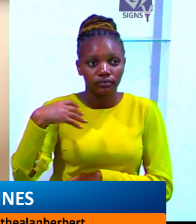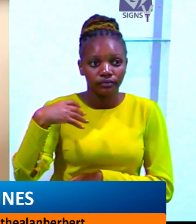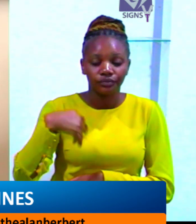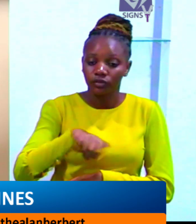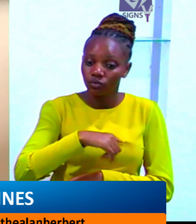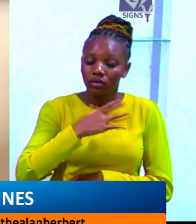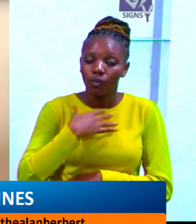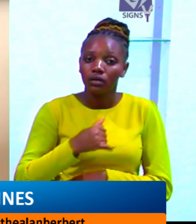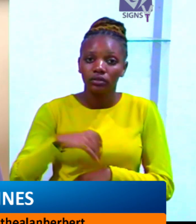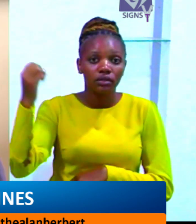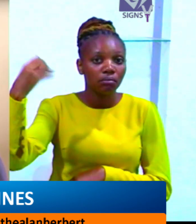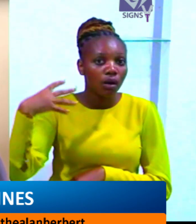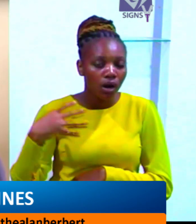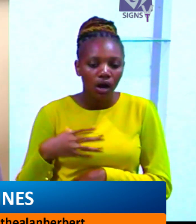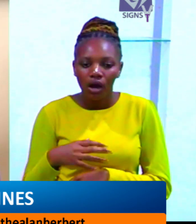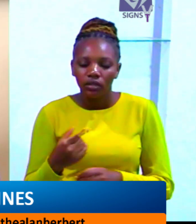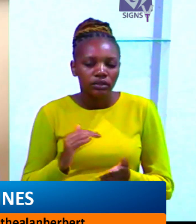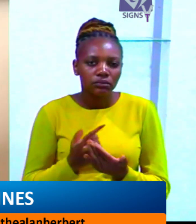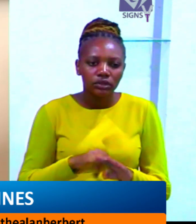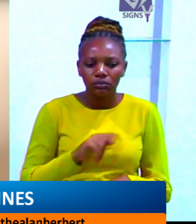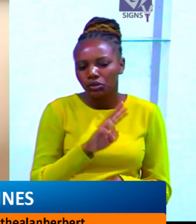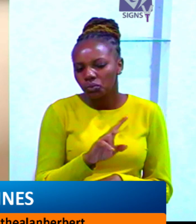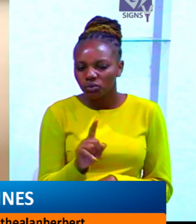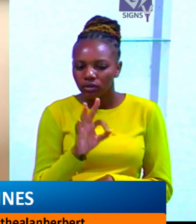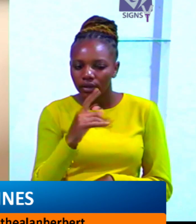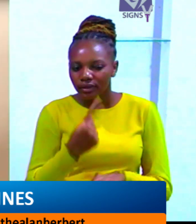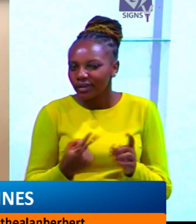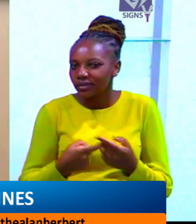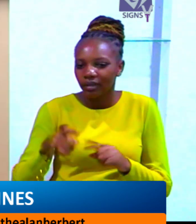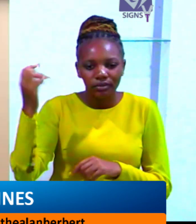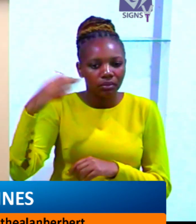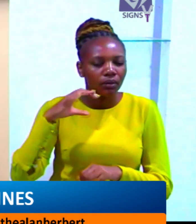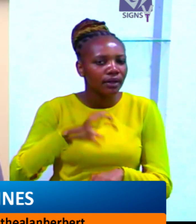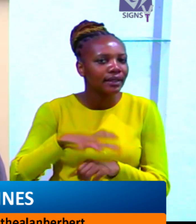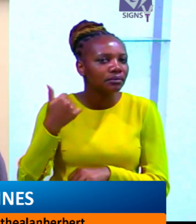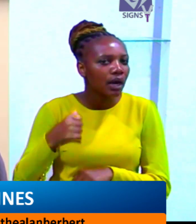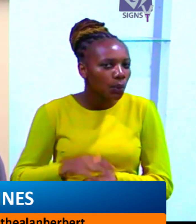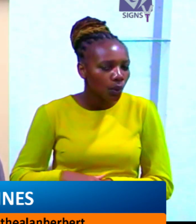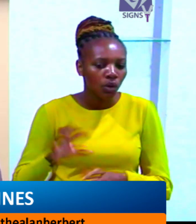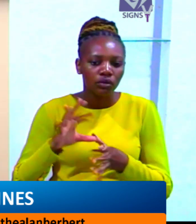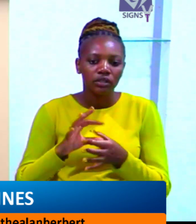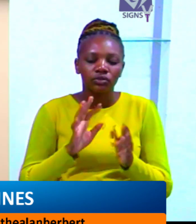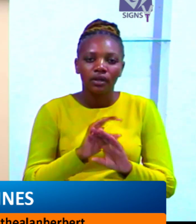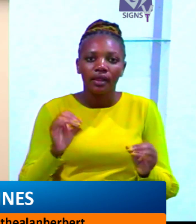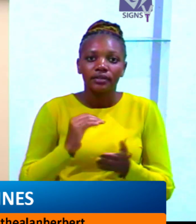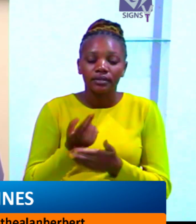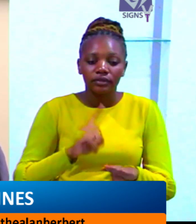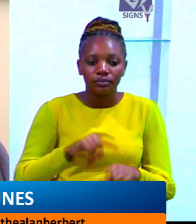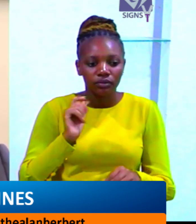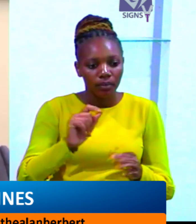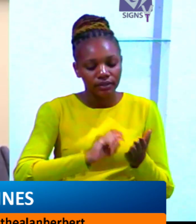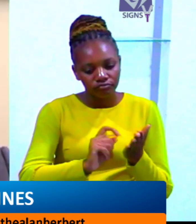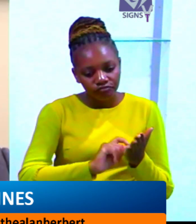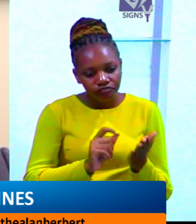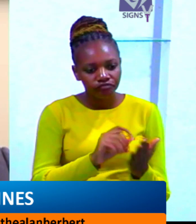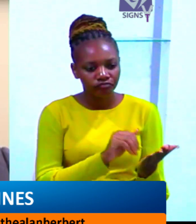to the site, sometimes it is 2-3 years down the road, you still don't have power connection. Sometimes you have to write to the PS himself, then they